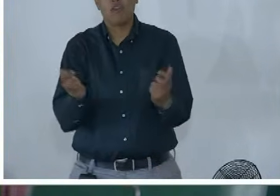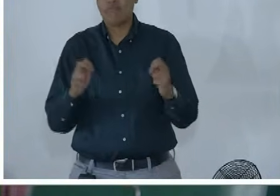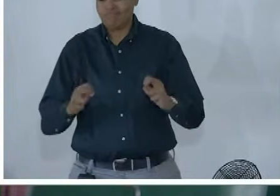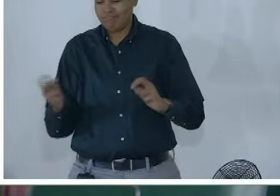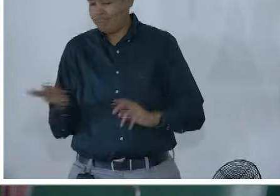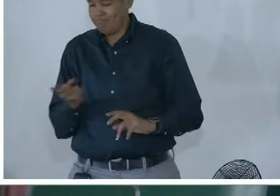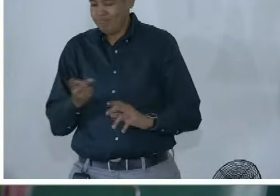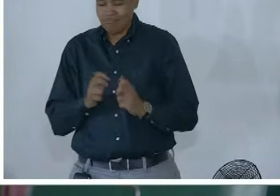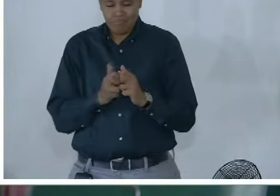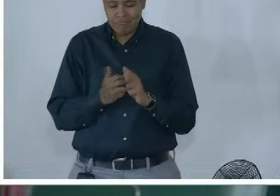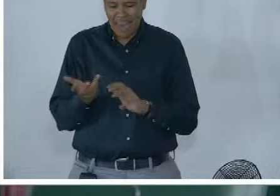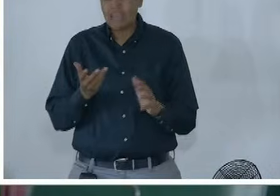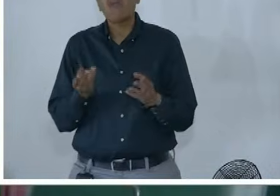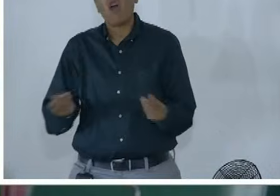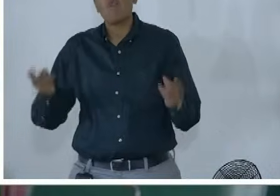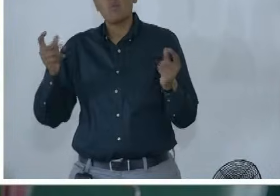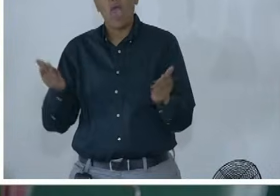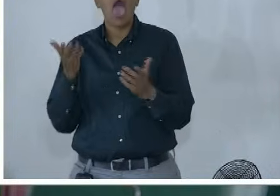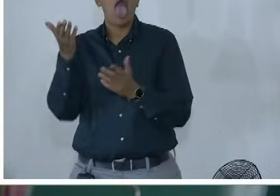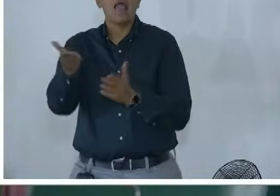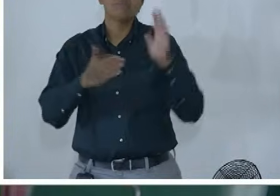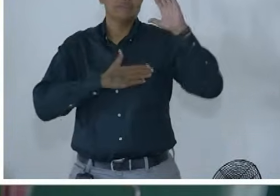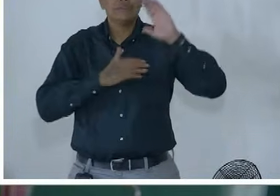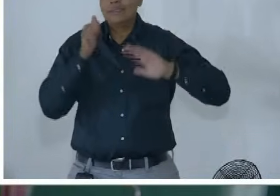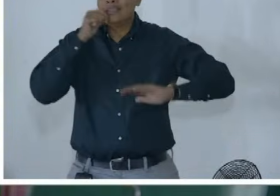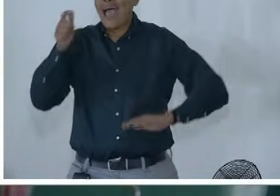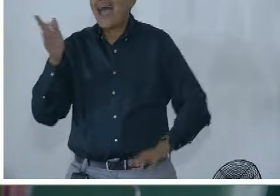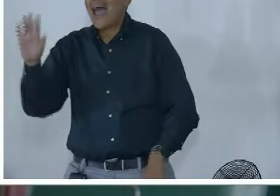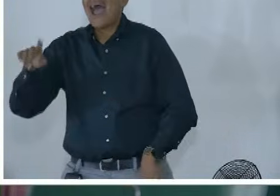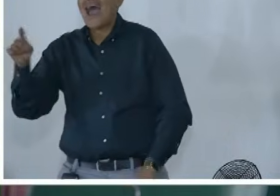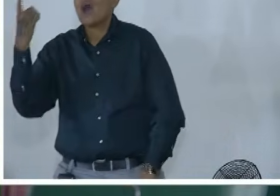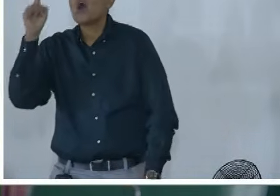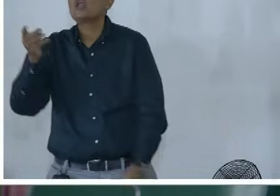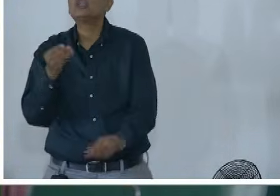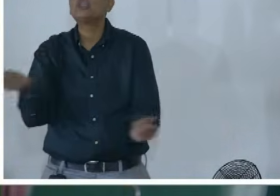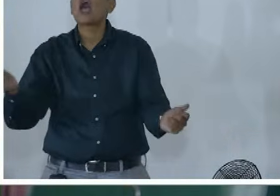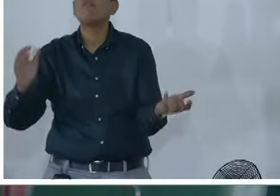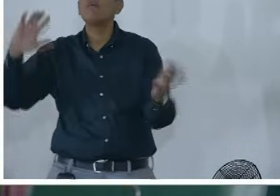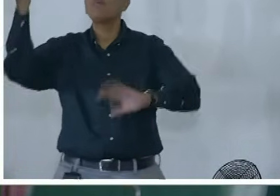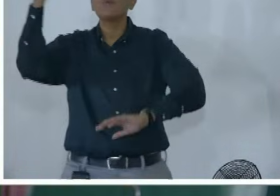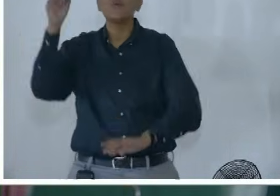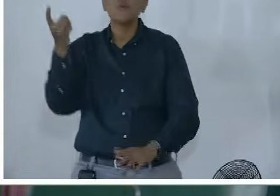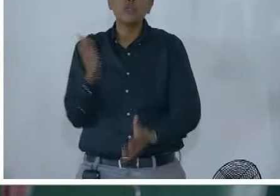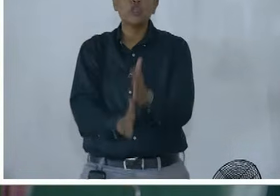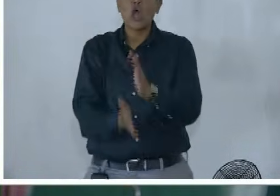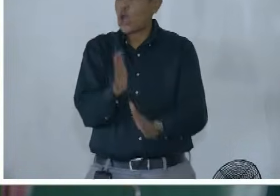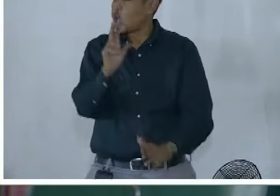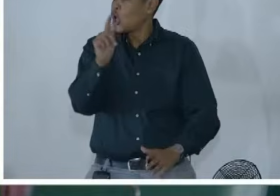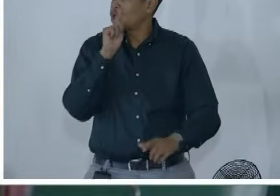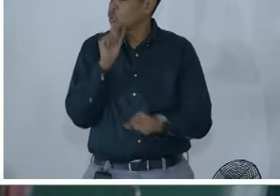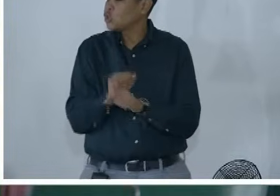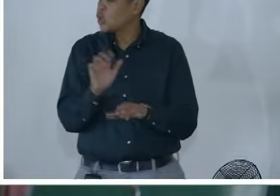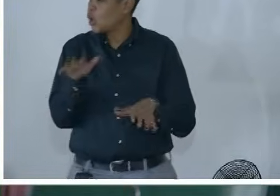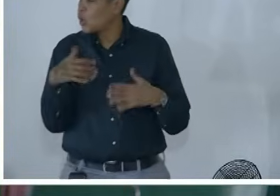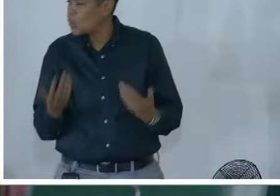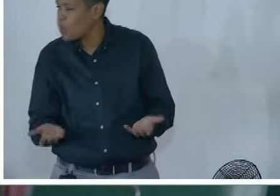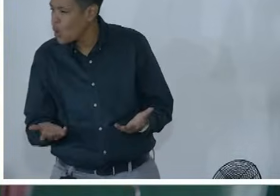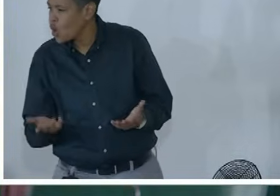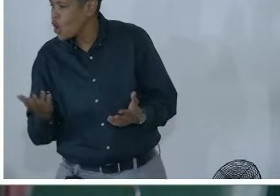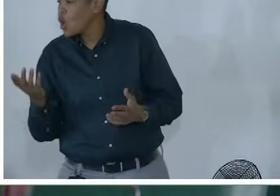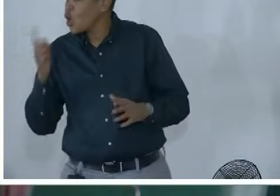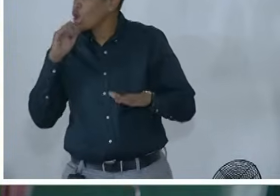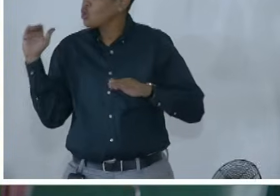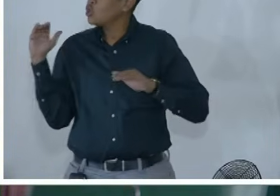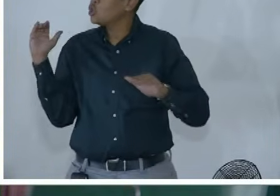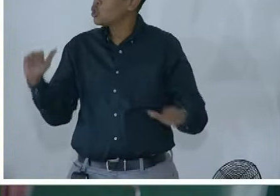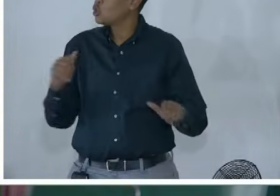our citizens. It is not simply just resolving a dispute. It is about